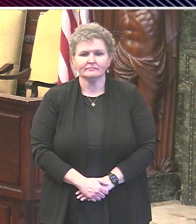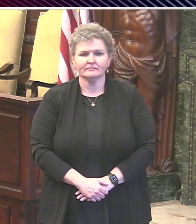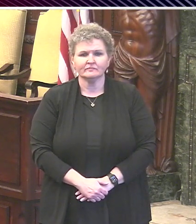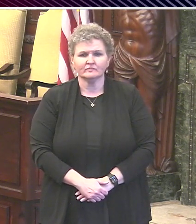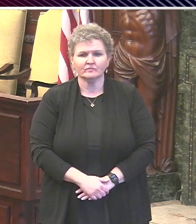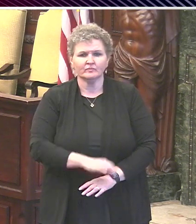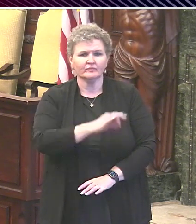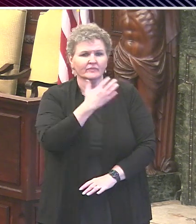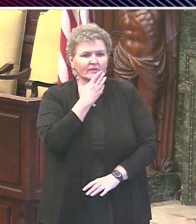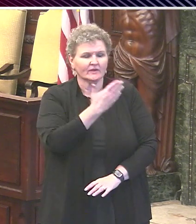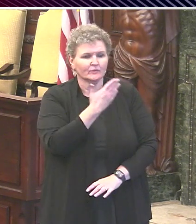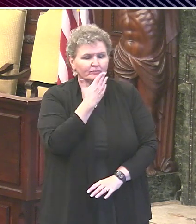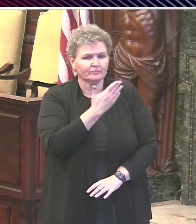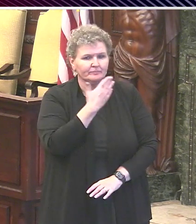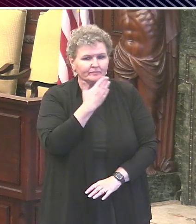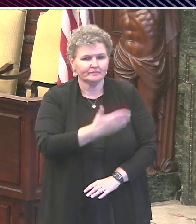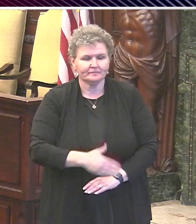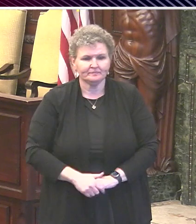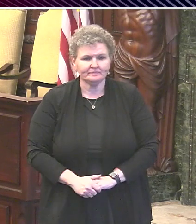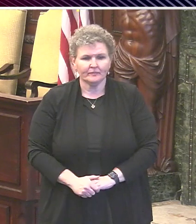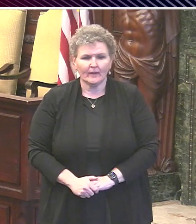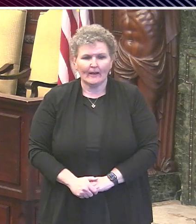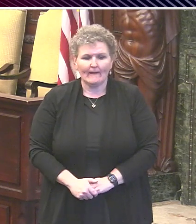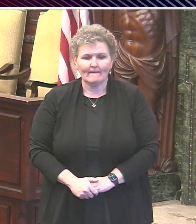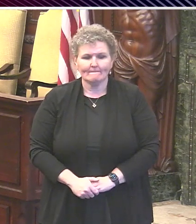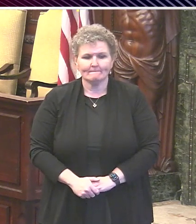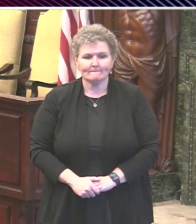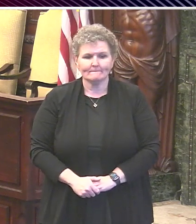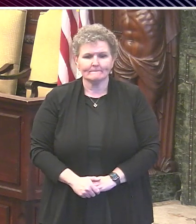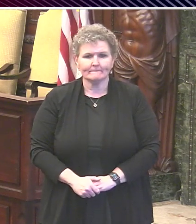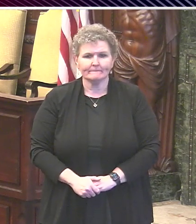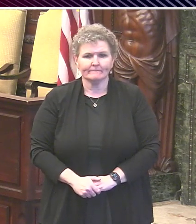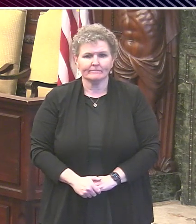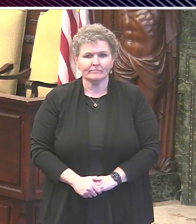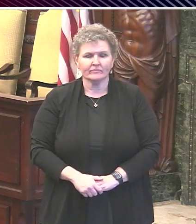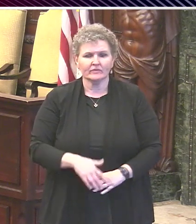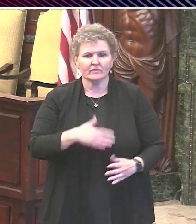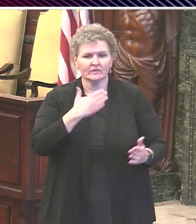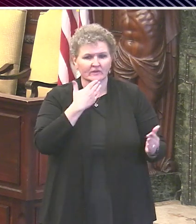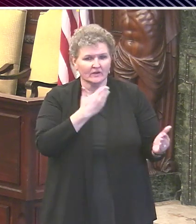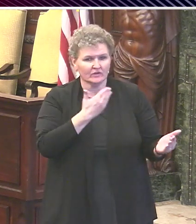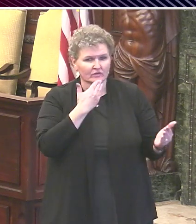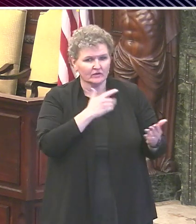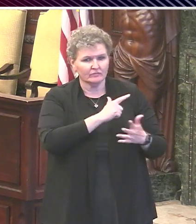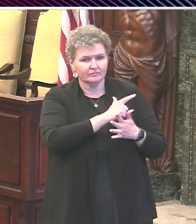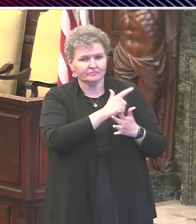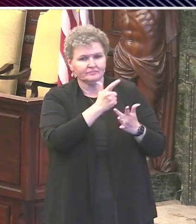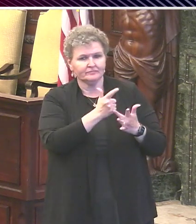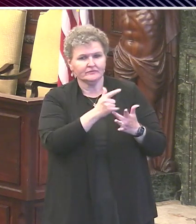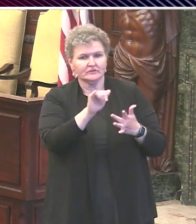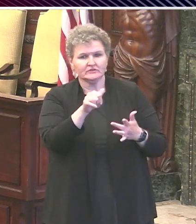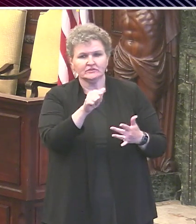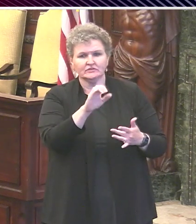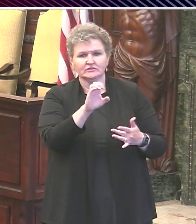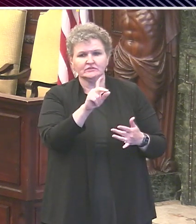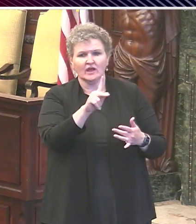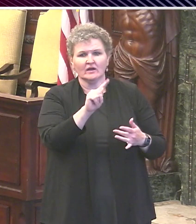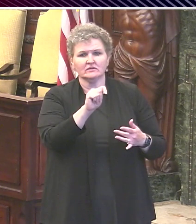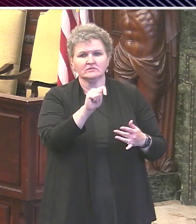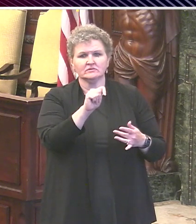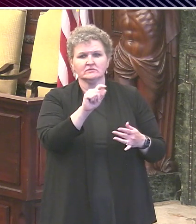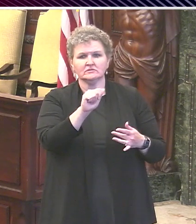you. Thank you. Gracias, Armando. Bueno, adiós. Thank you. We're going to go to Jack Tomsick now of Metro.